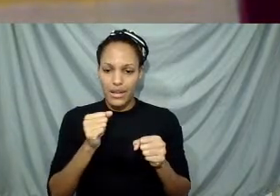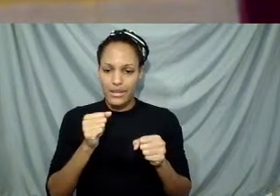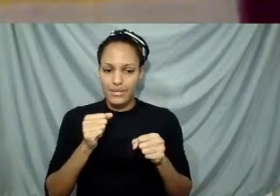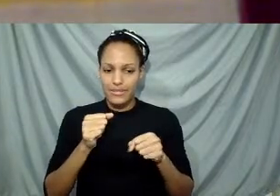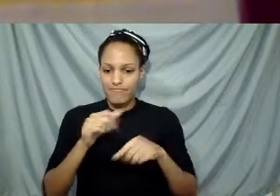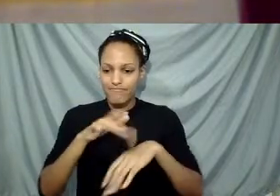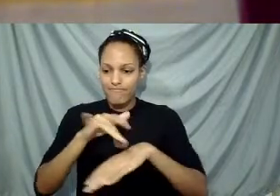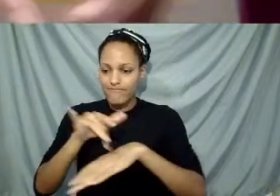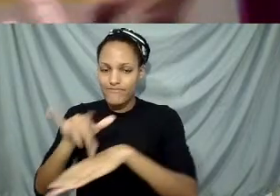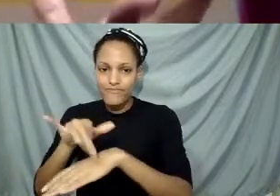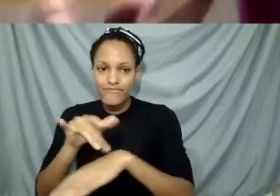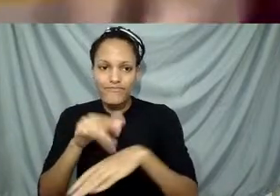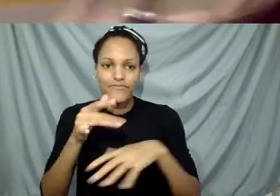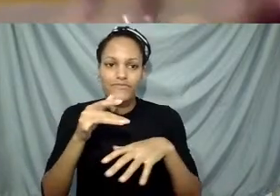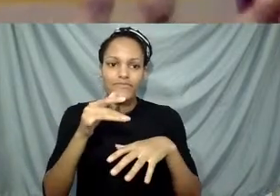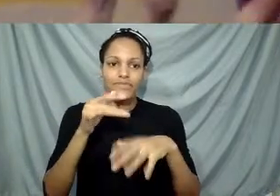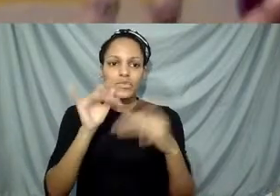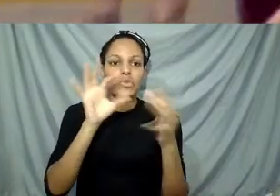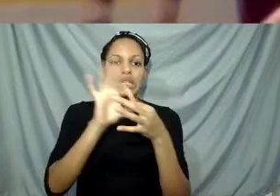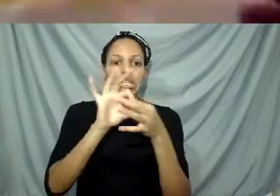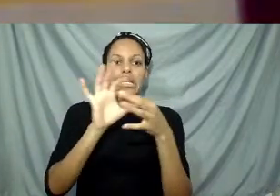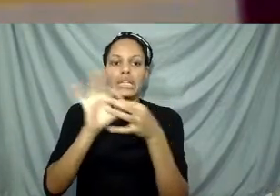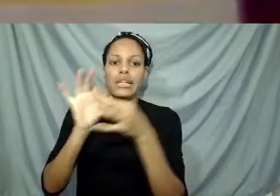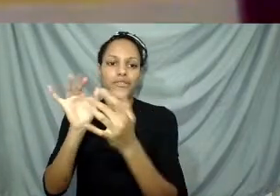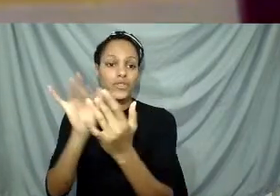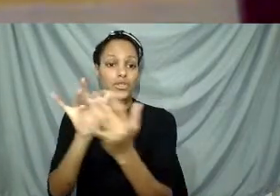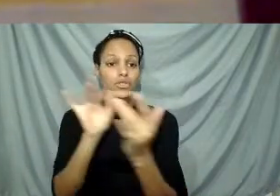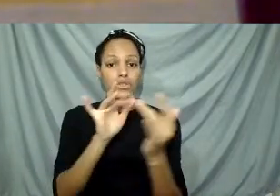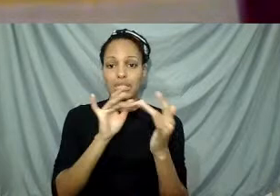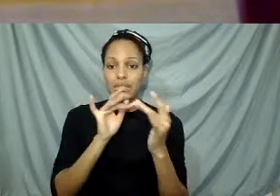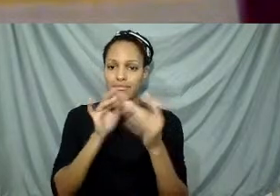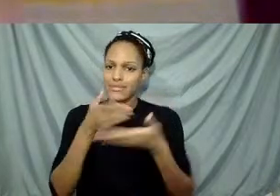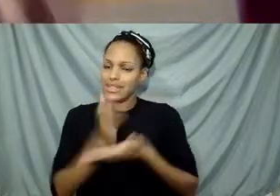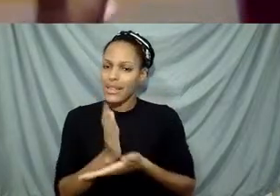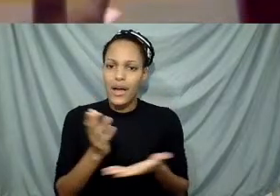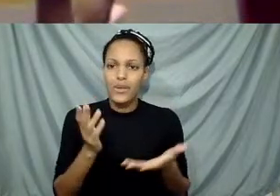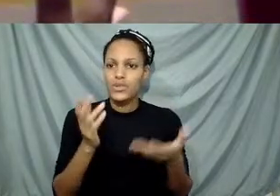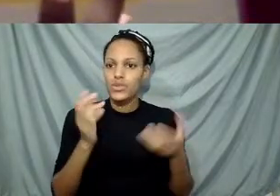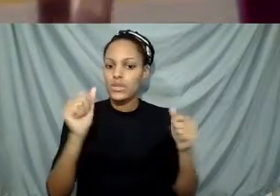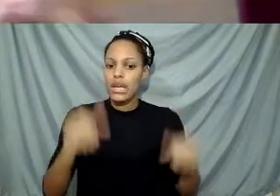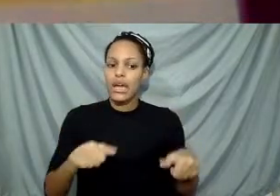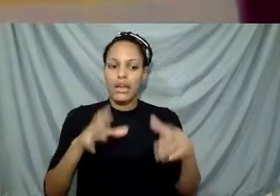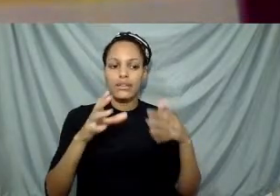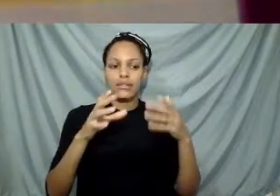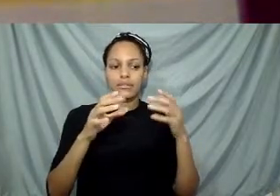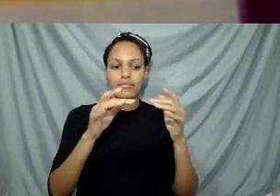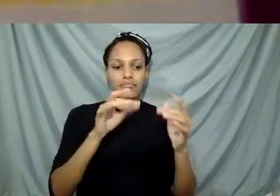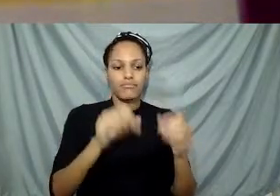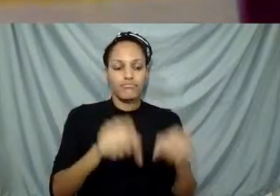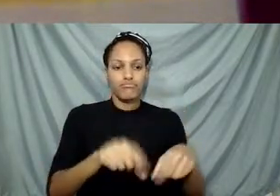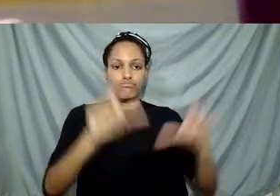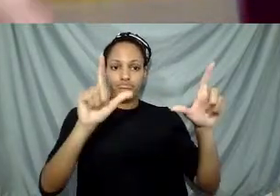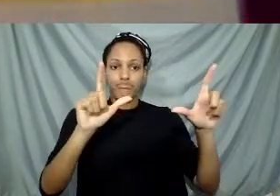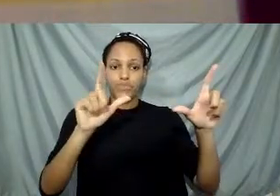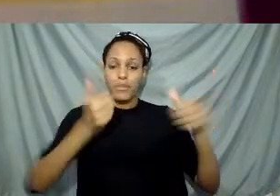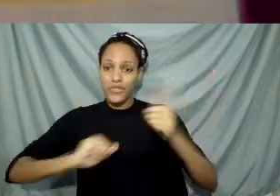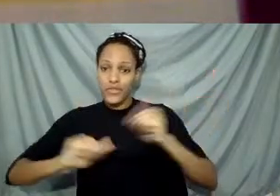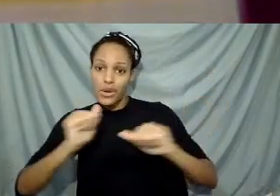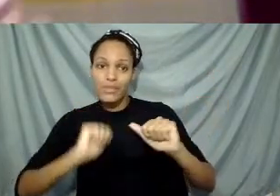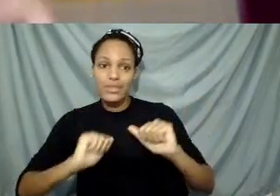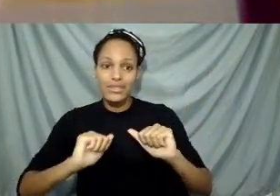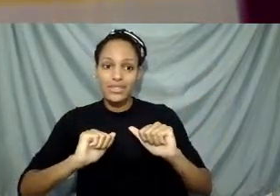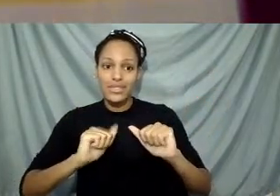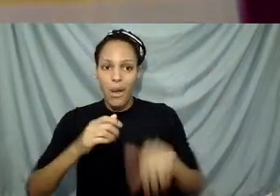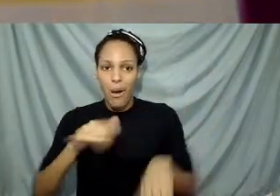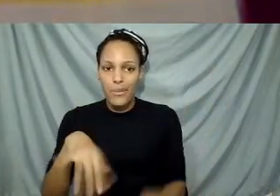that connecting virtually allows you to do. We can stream performances, which, speaking of, we'll be streaming for CJ